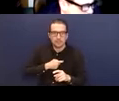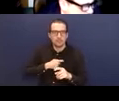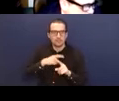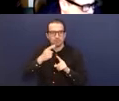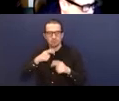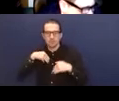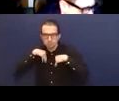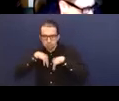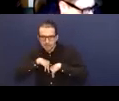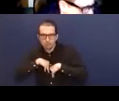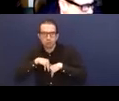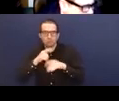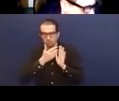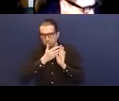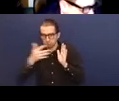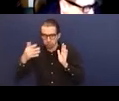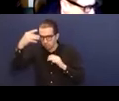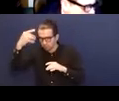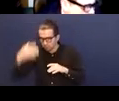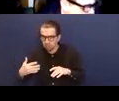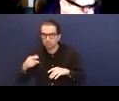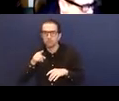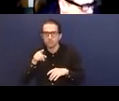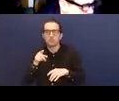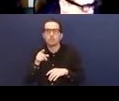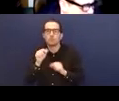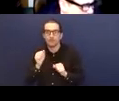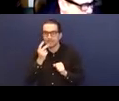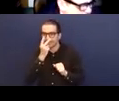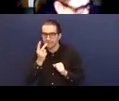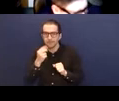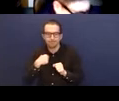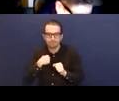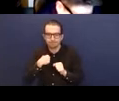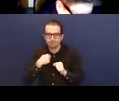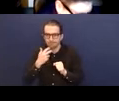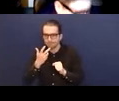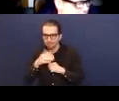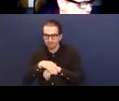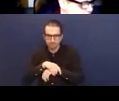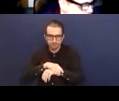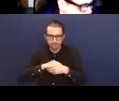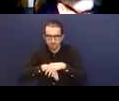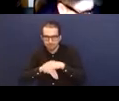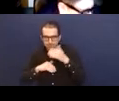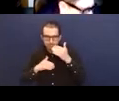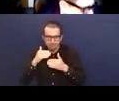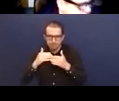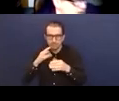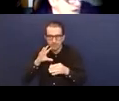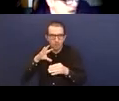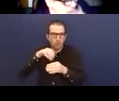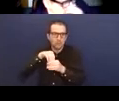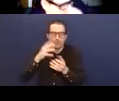include the psychosocial, mental health, as well as just learning difficulties. So I think there's a big improvement in